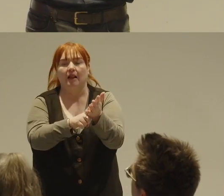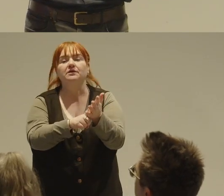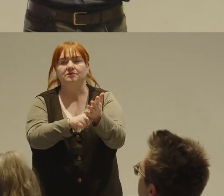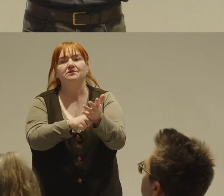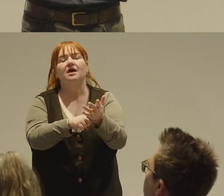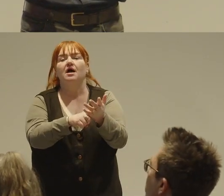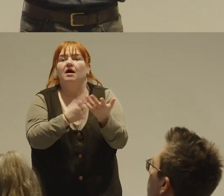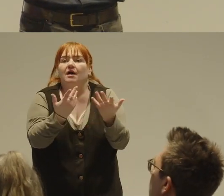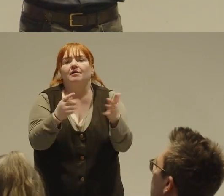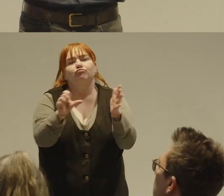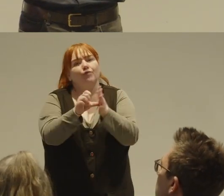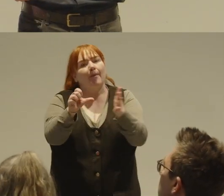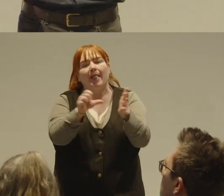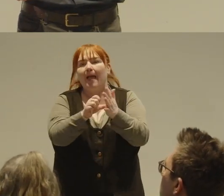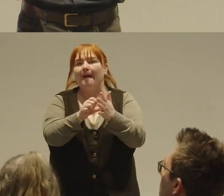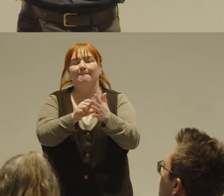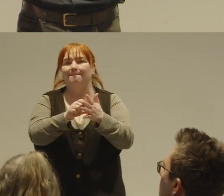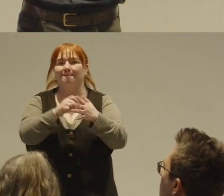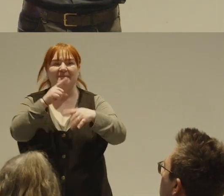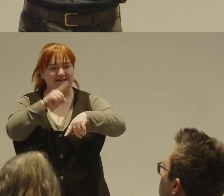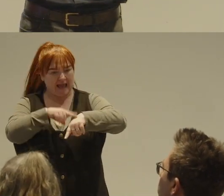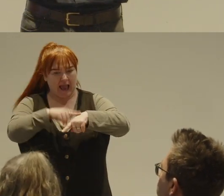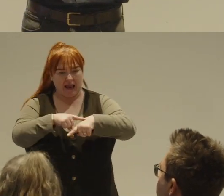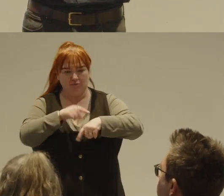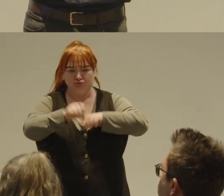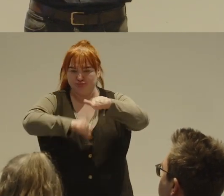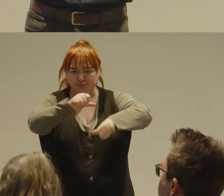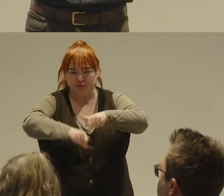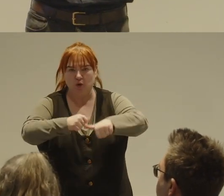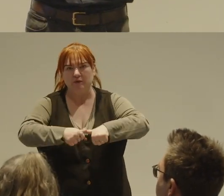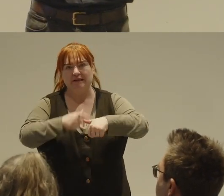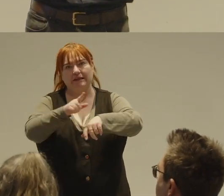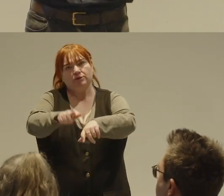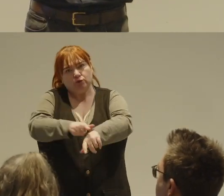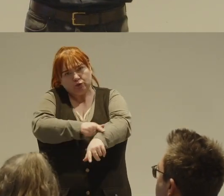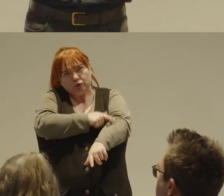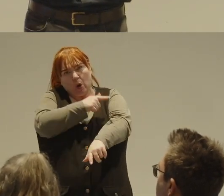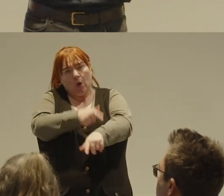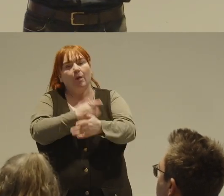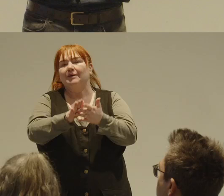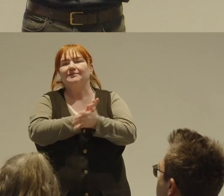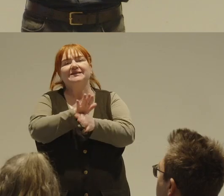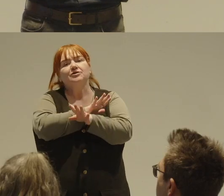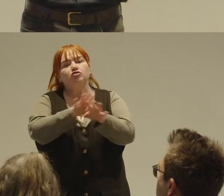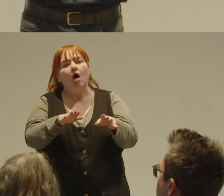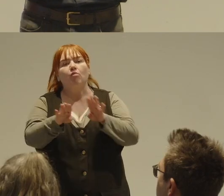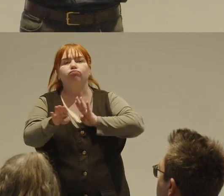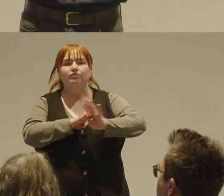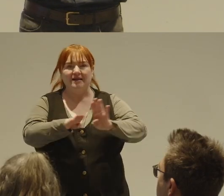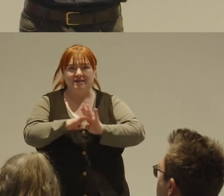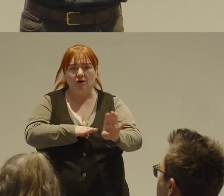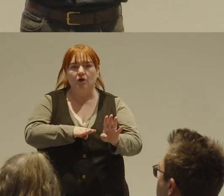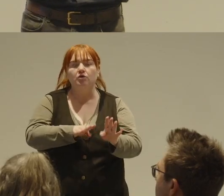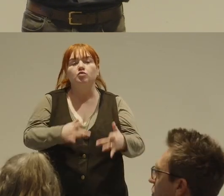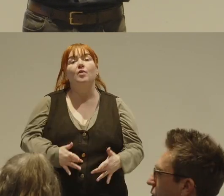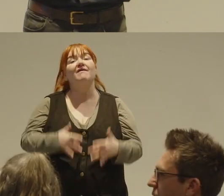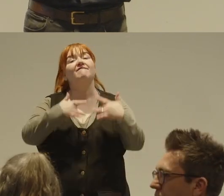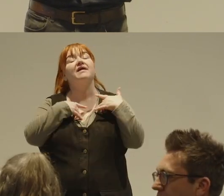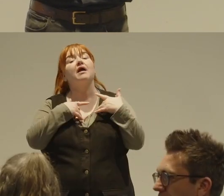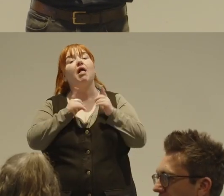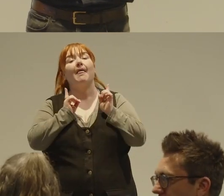that it just is often not practical, right? So we find that that's useful. It's most